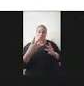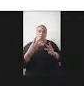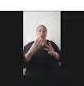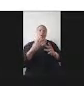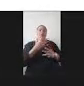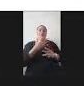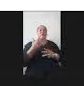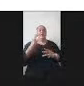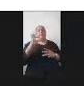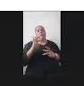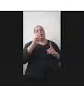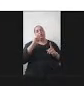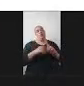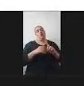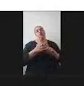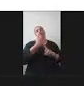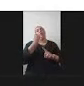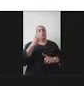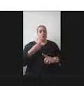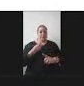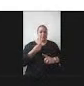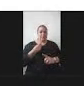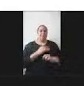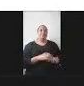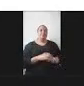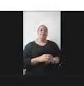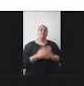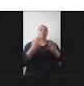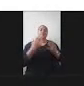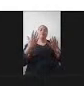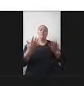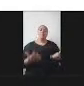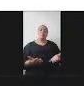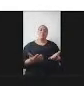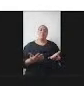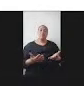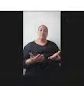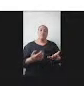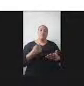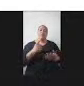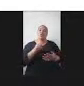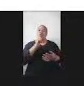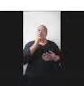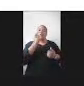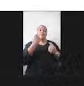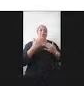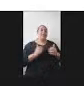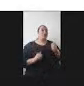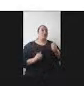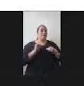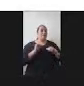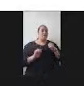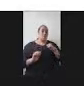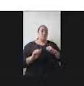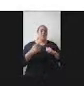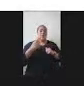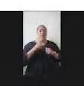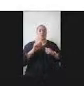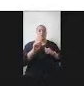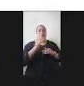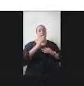the targets was achieved. With regard to the non-financial performance for as at the end of